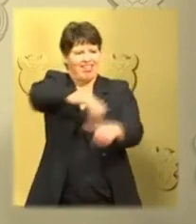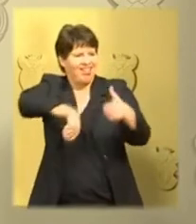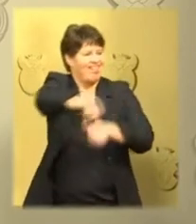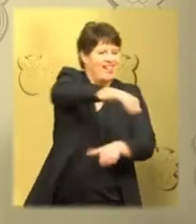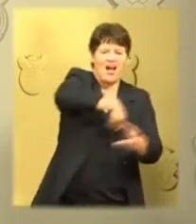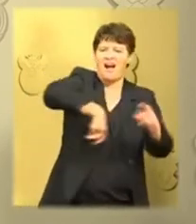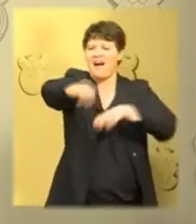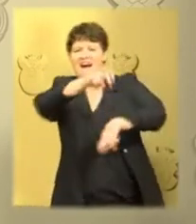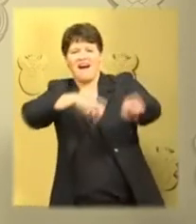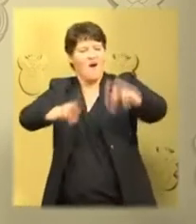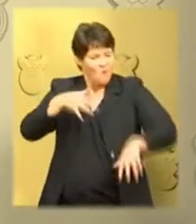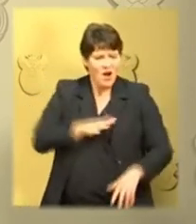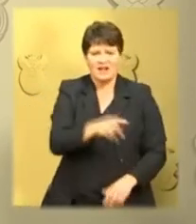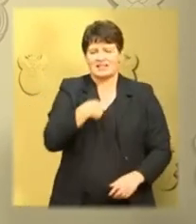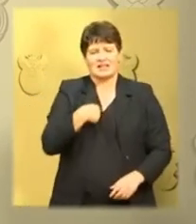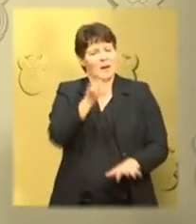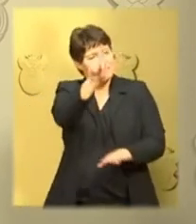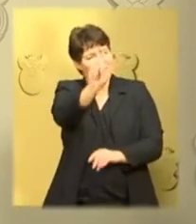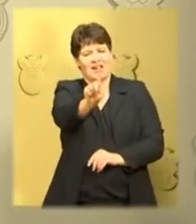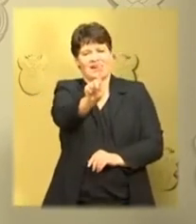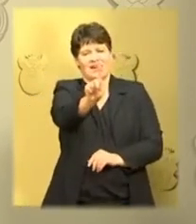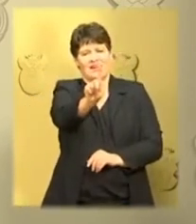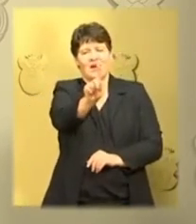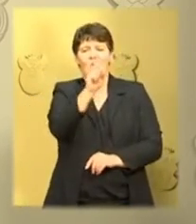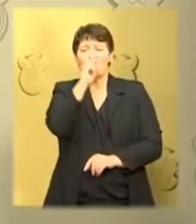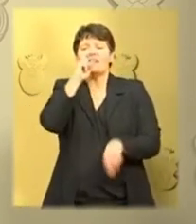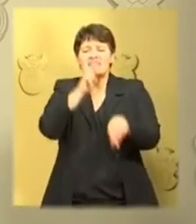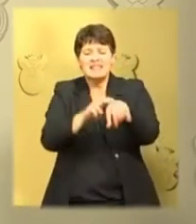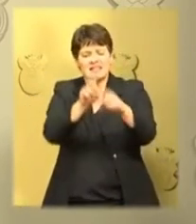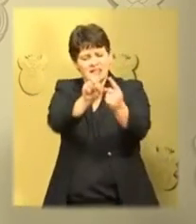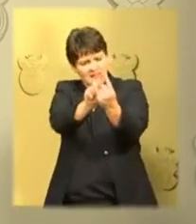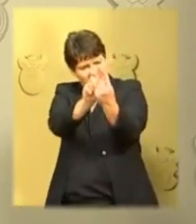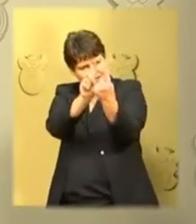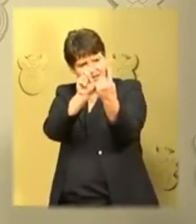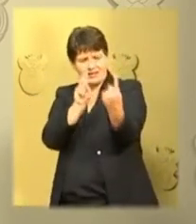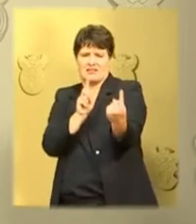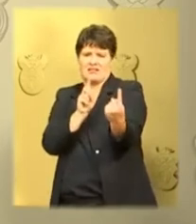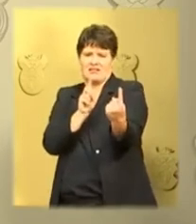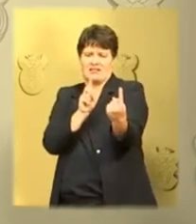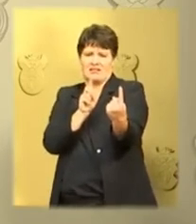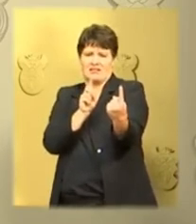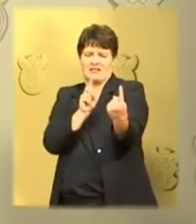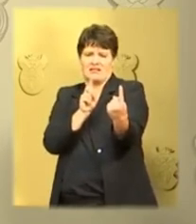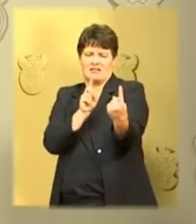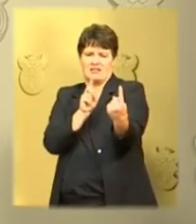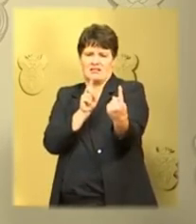to reduce the contact that each of us has with each other.